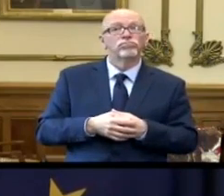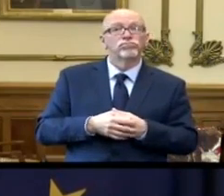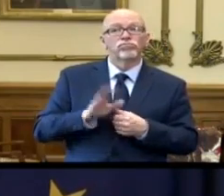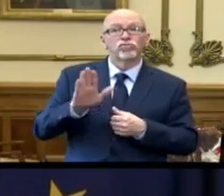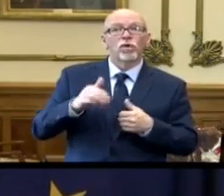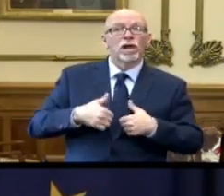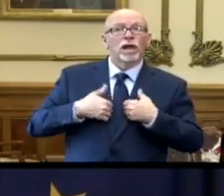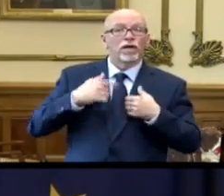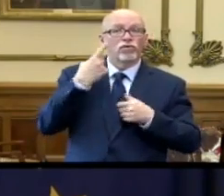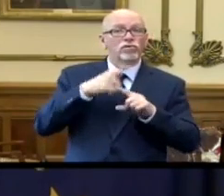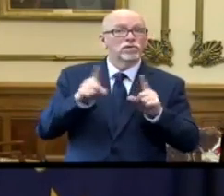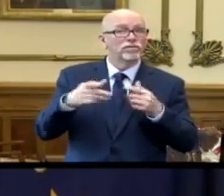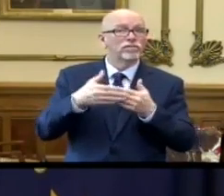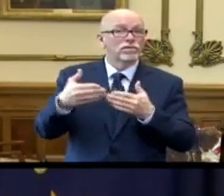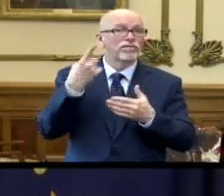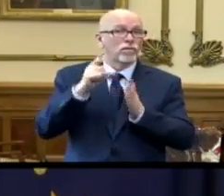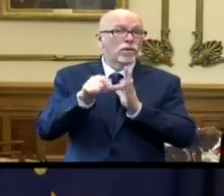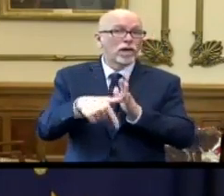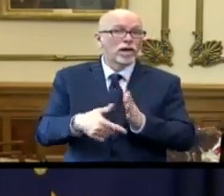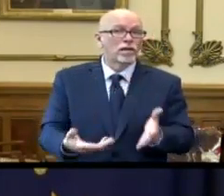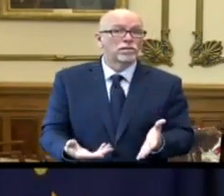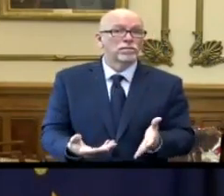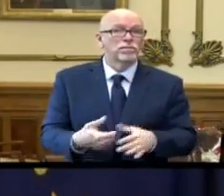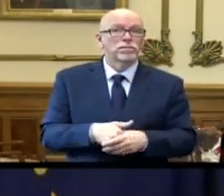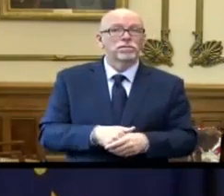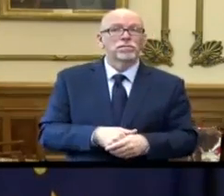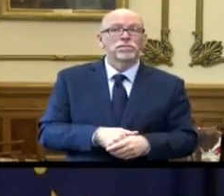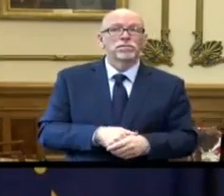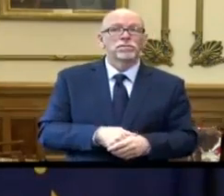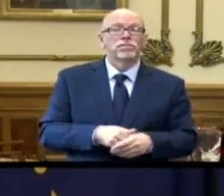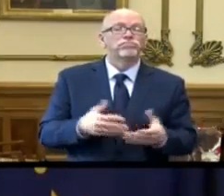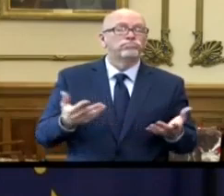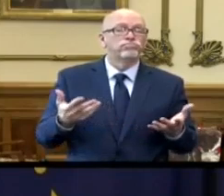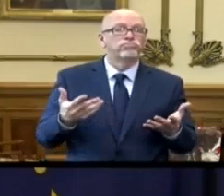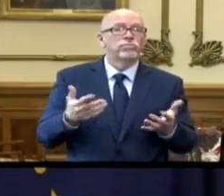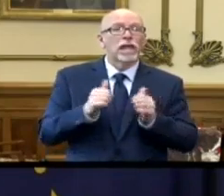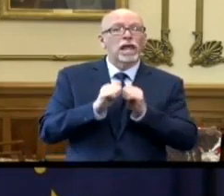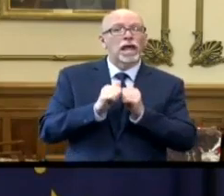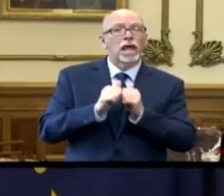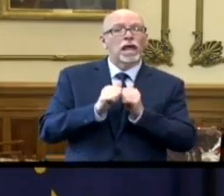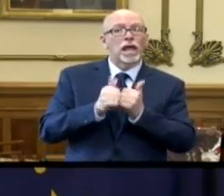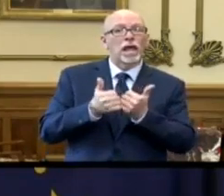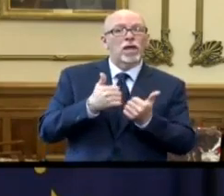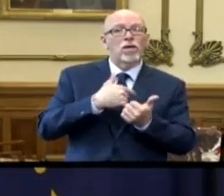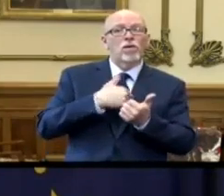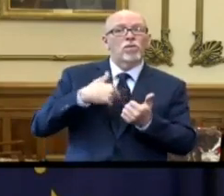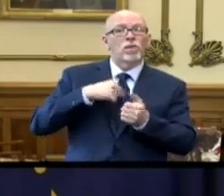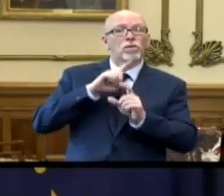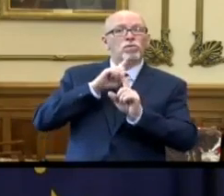new normal for a while, and how we